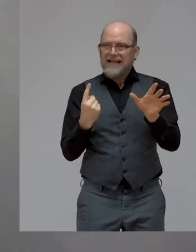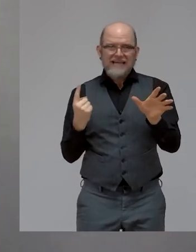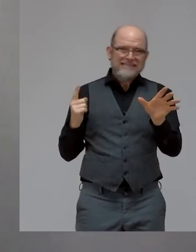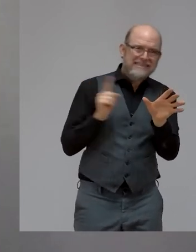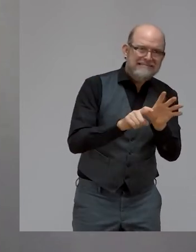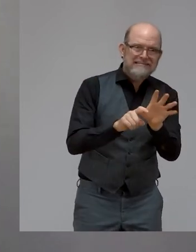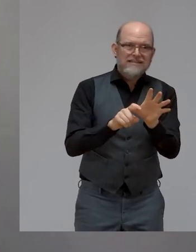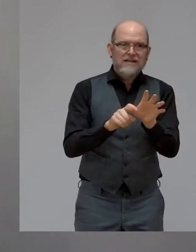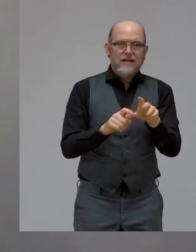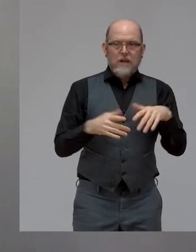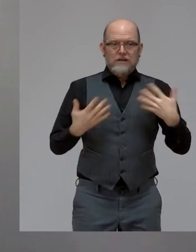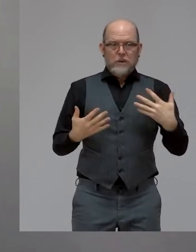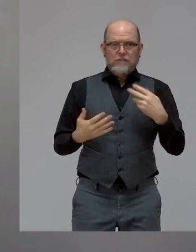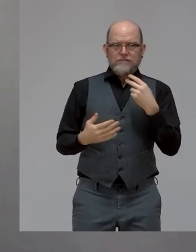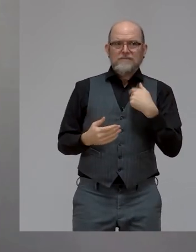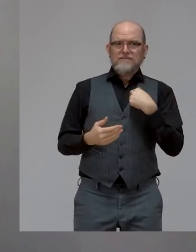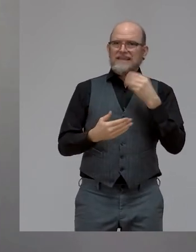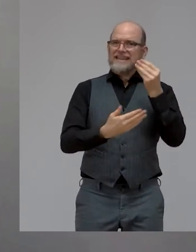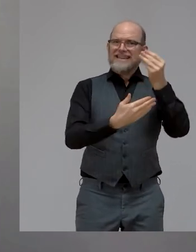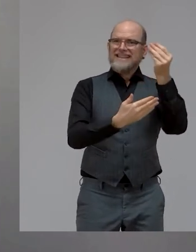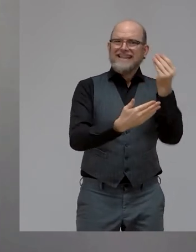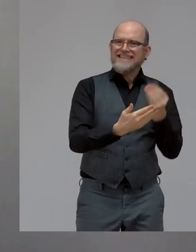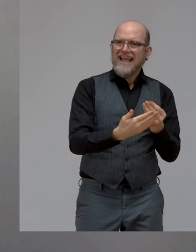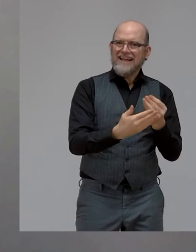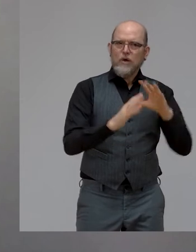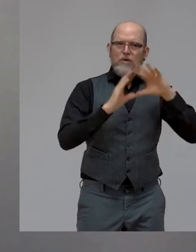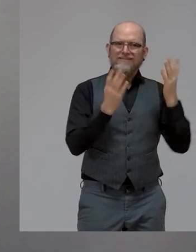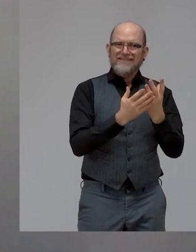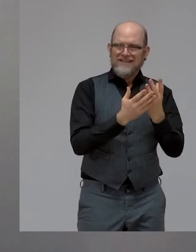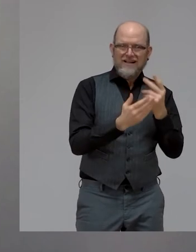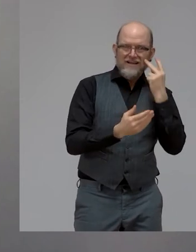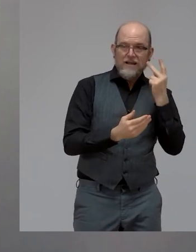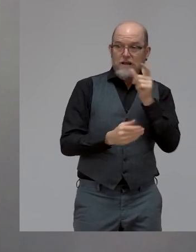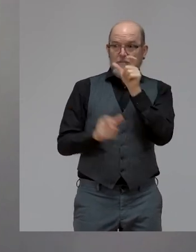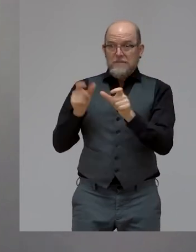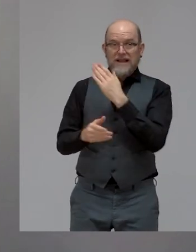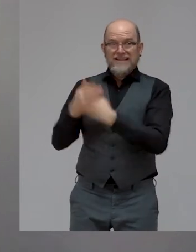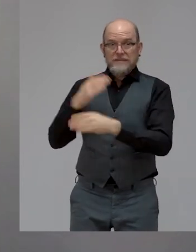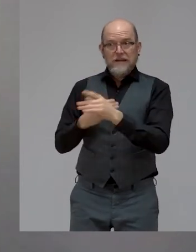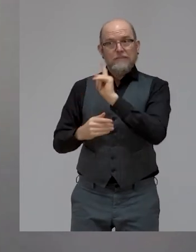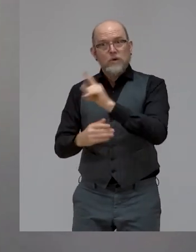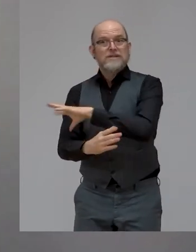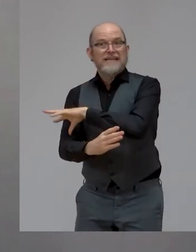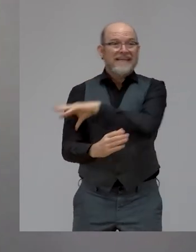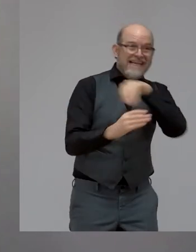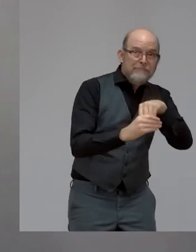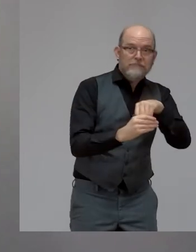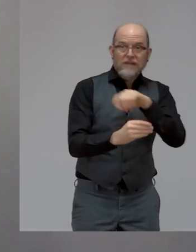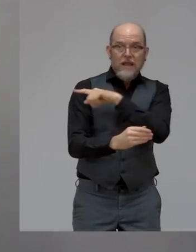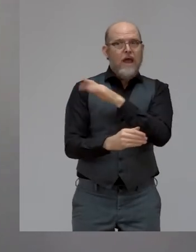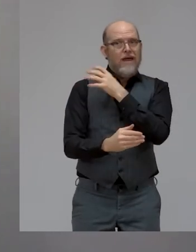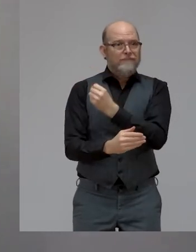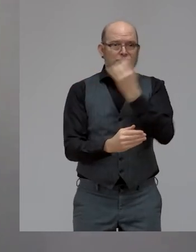those have been designed or innovated for and with people with disabilities. Now the issue of employing that innovation and